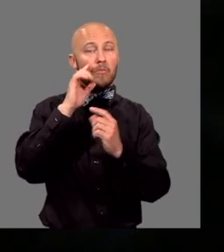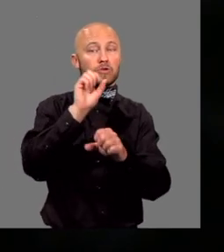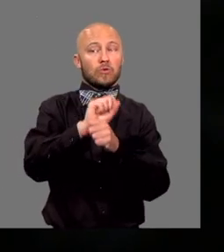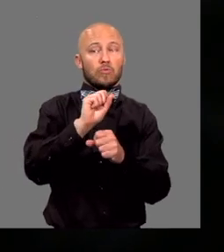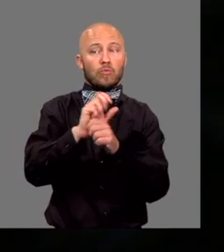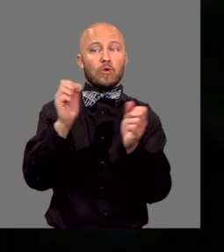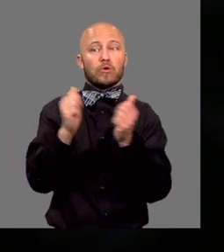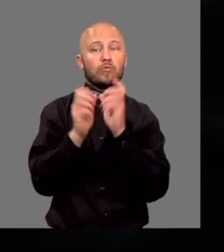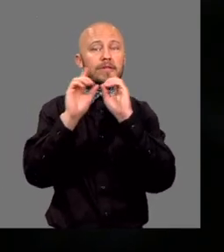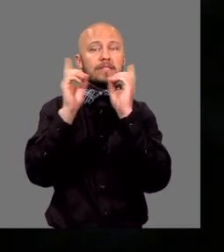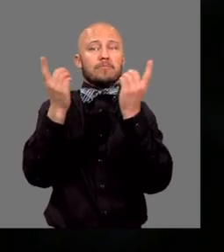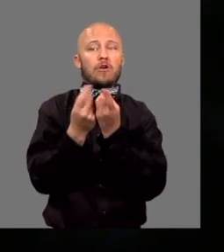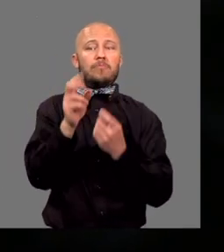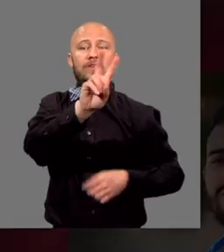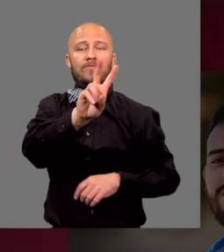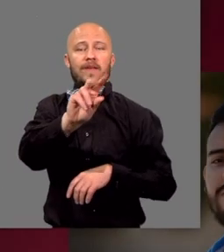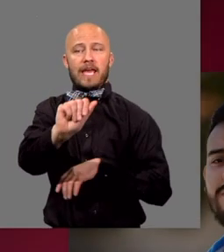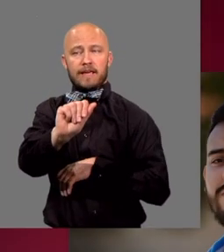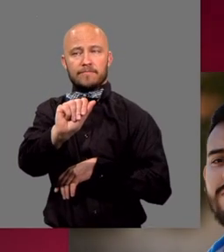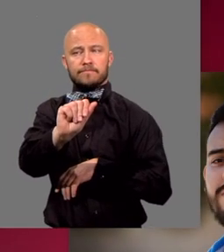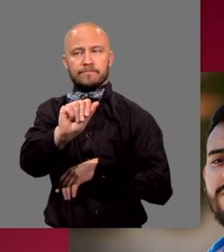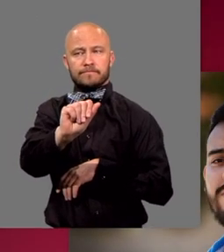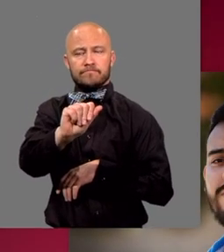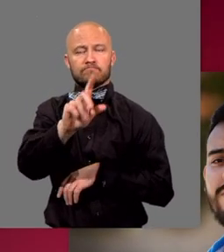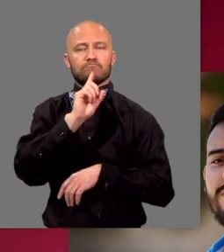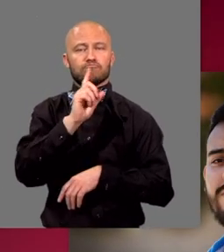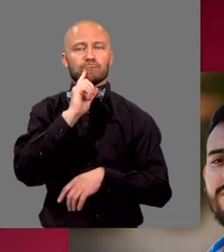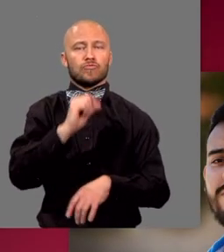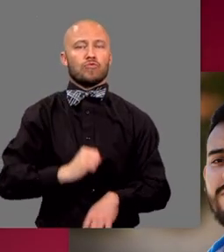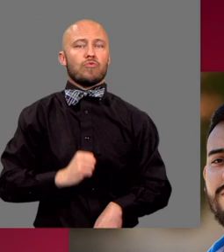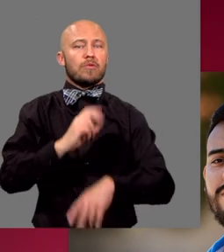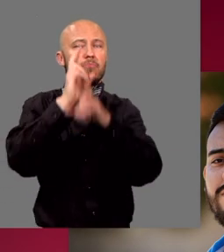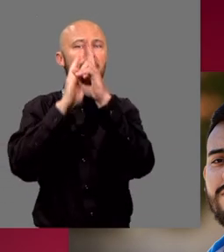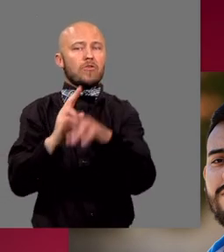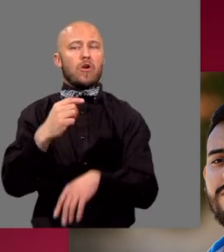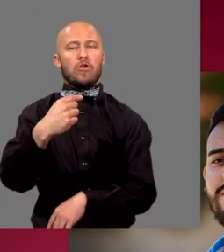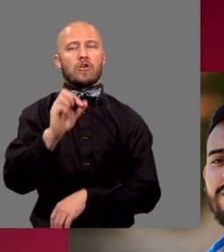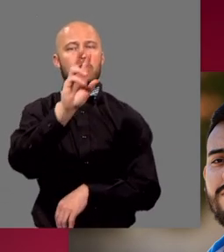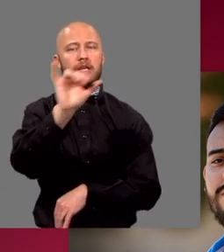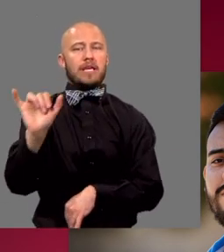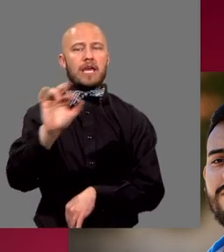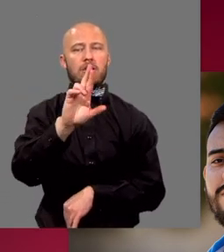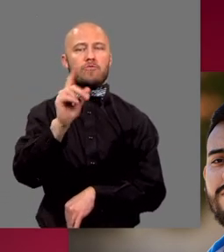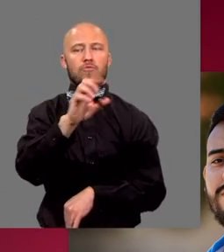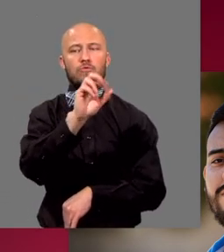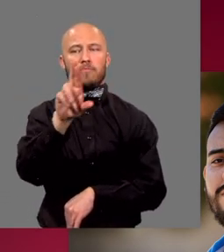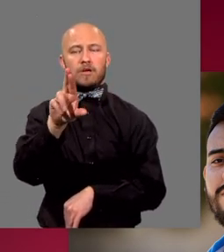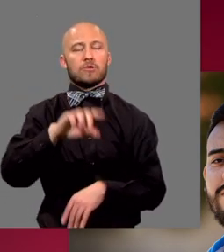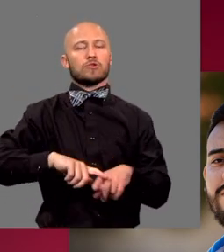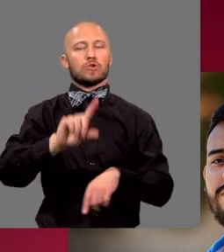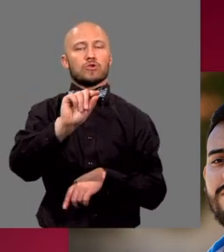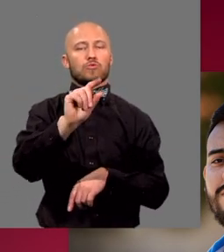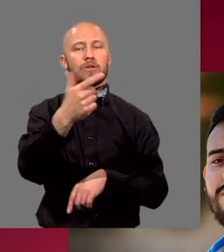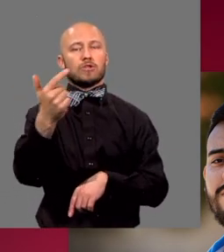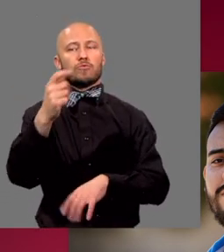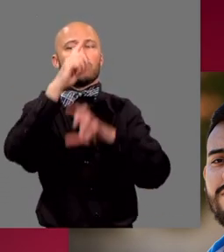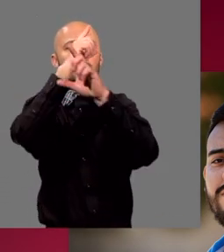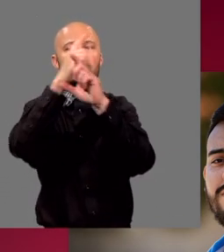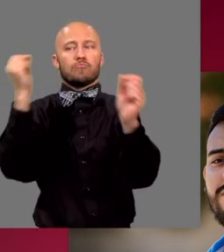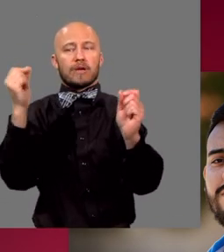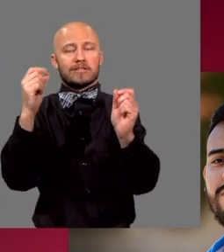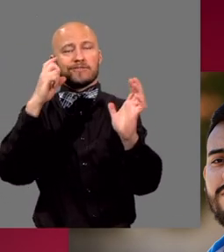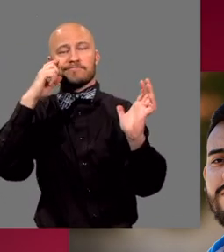to work with the Department of Veterans Affairs. We're proud to honor Gary Ramirez as our